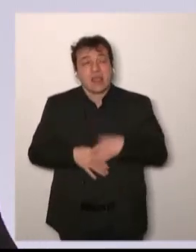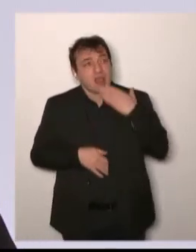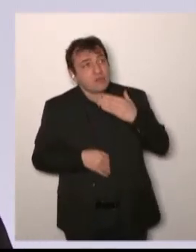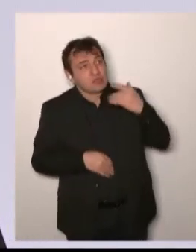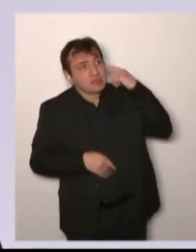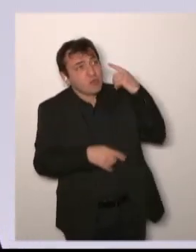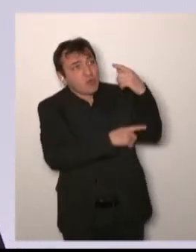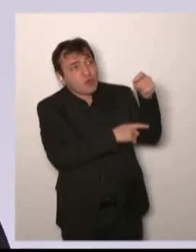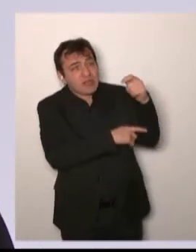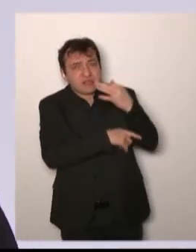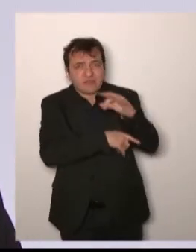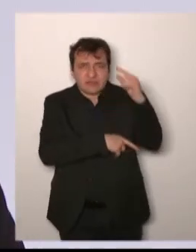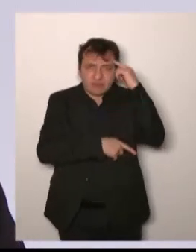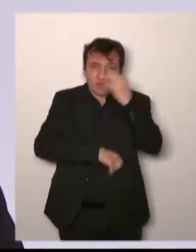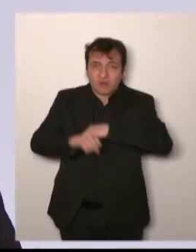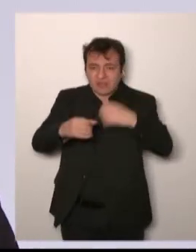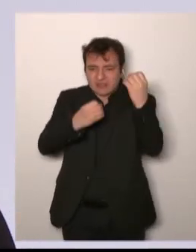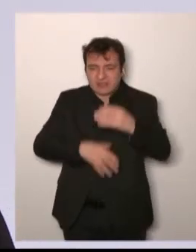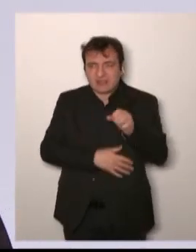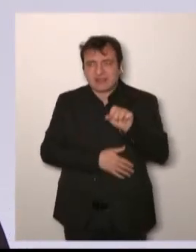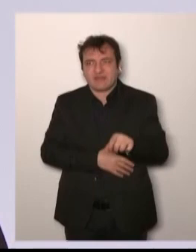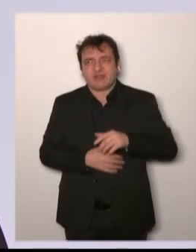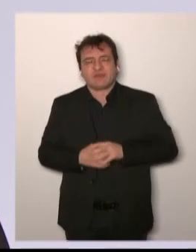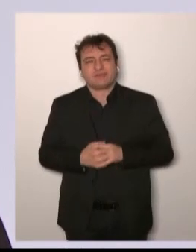event. And also for the